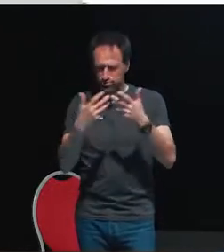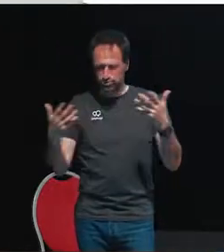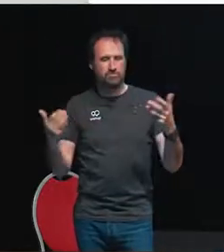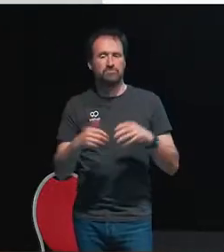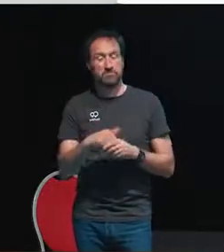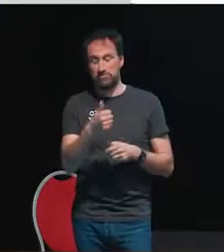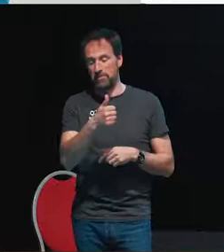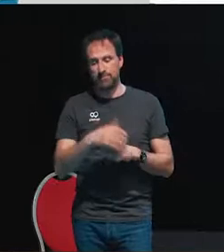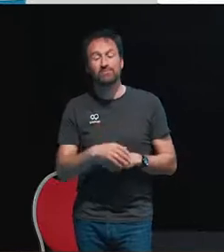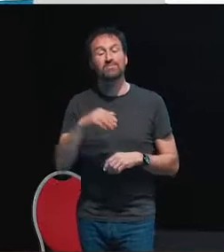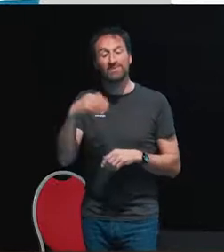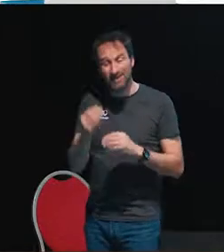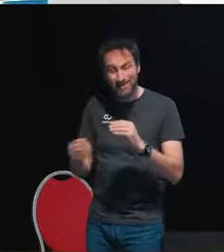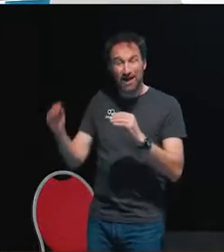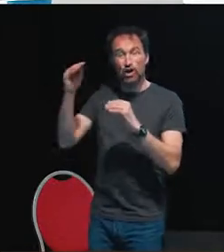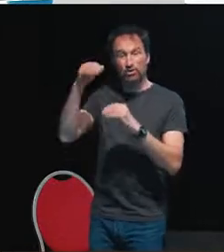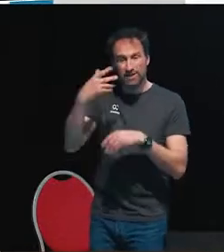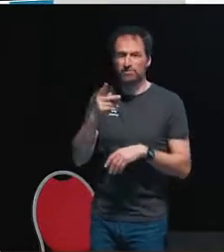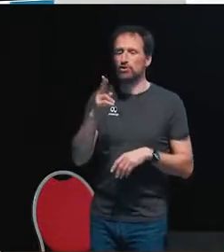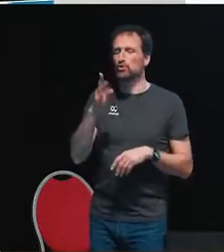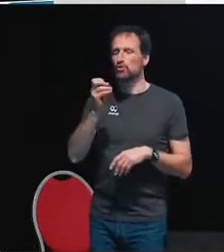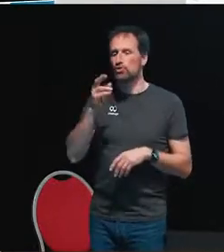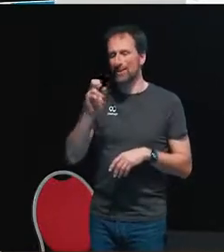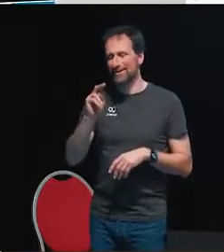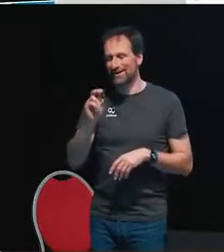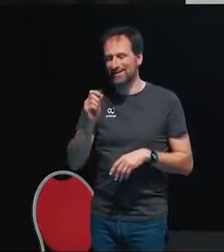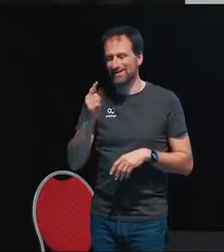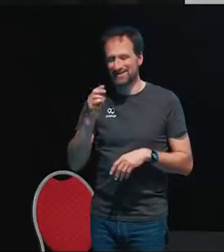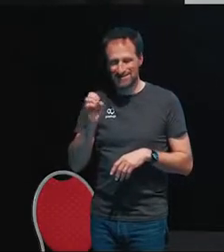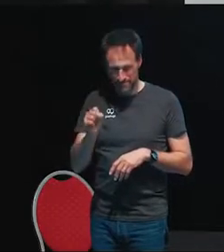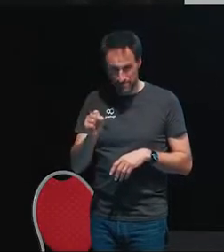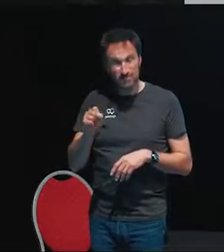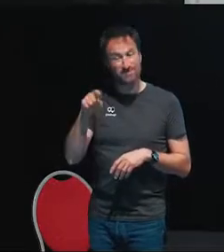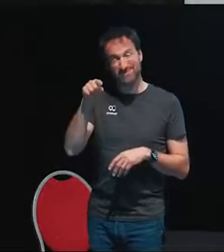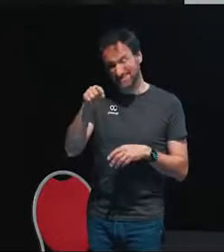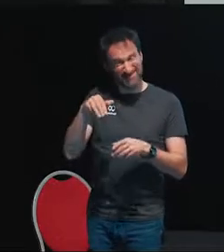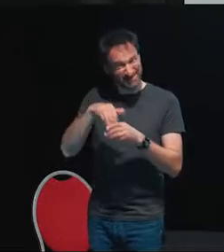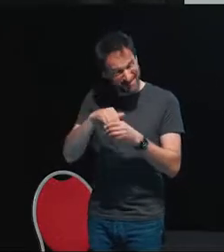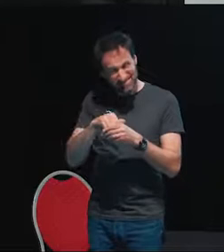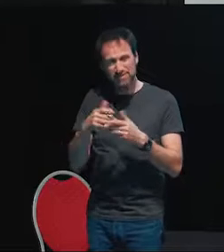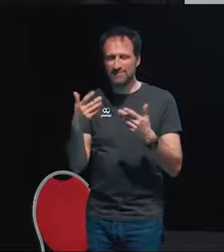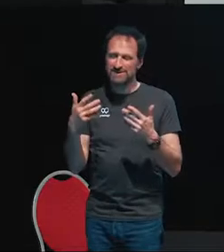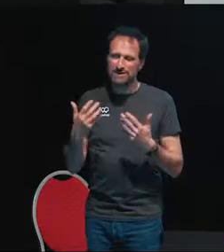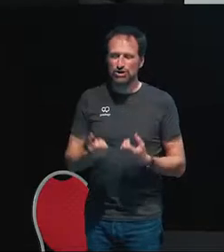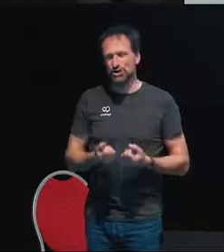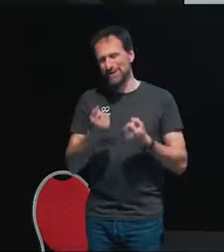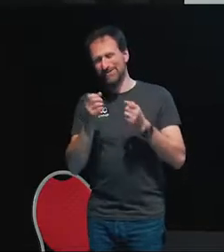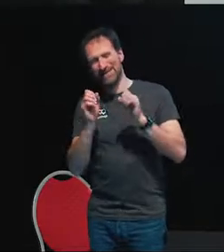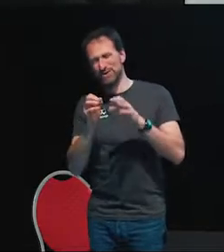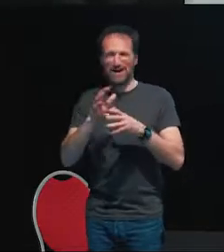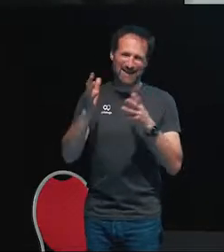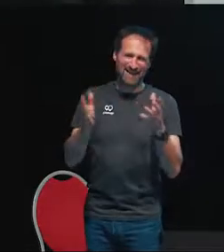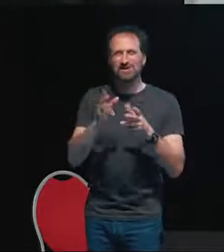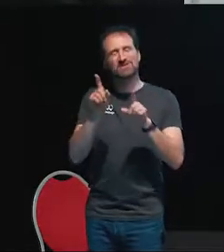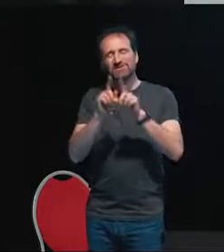top of this we have kubernetes and kubernetes is one of these things that is infamous for being hard to explain it's billed